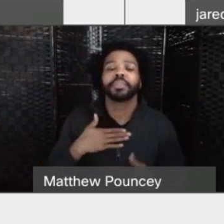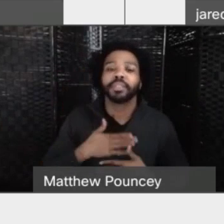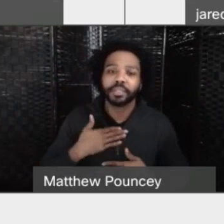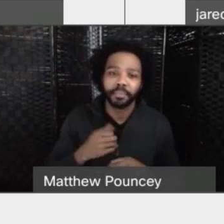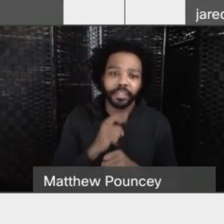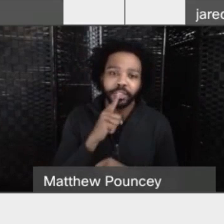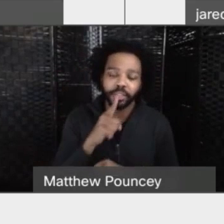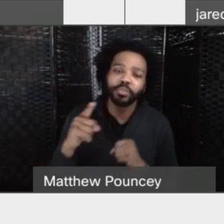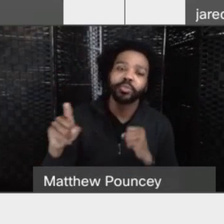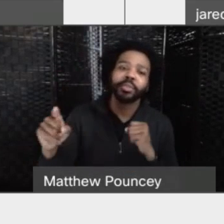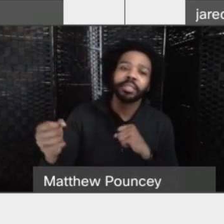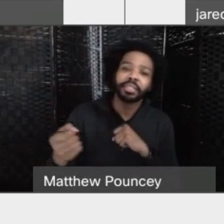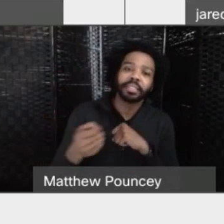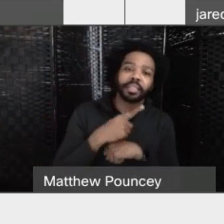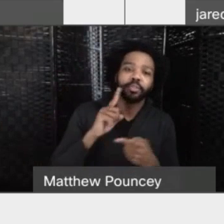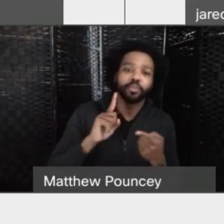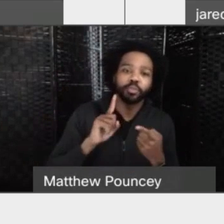your questions to everyone,